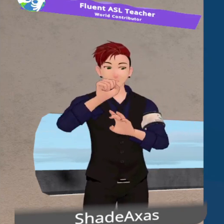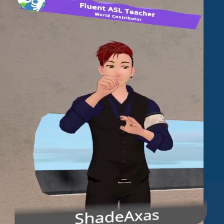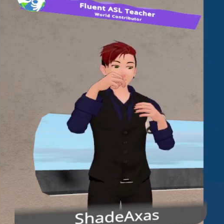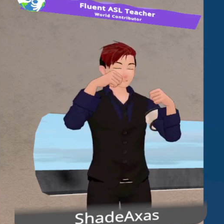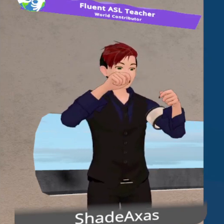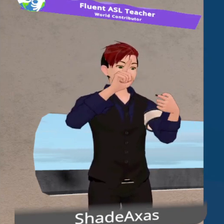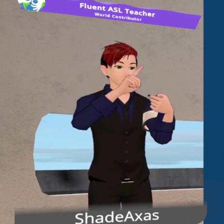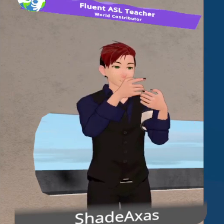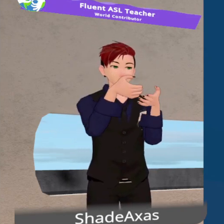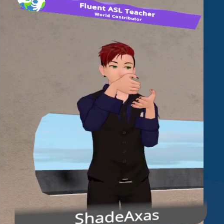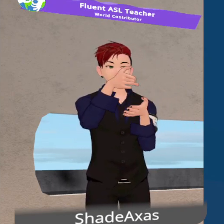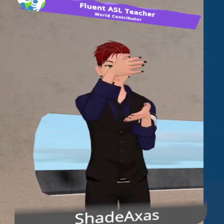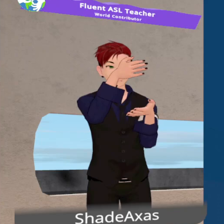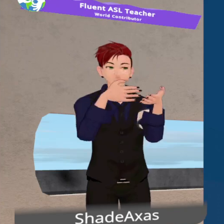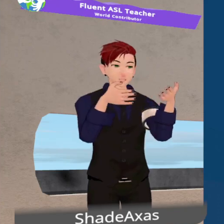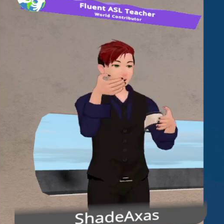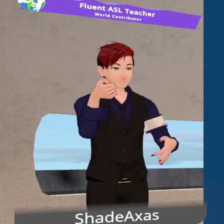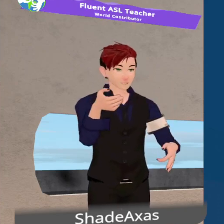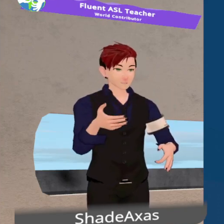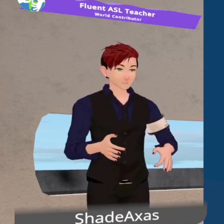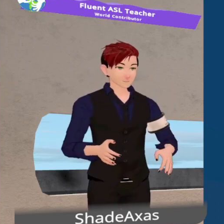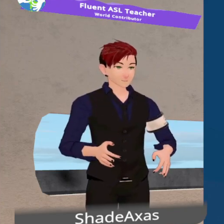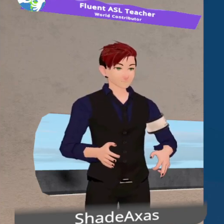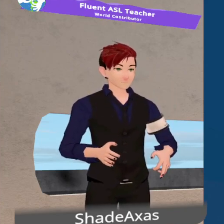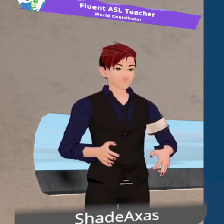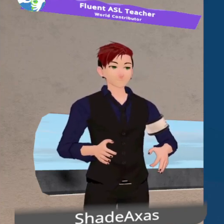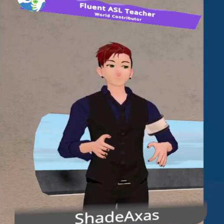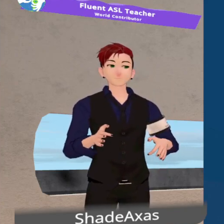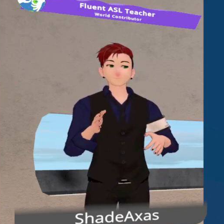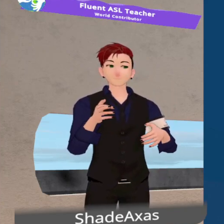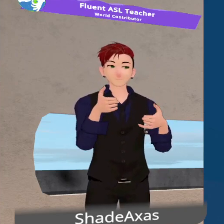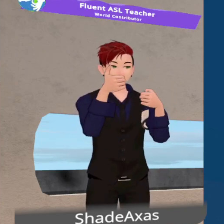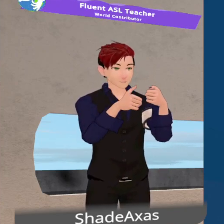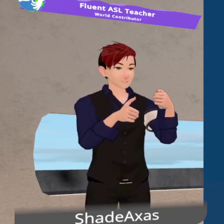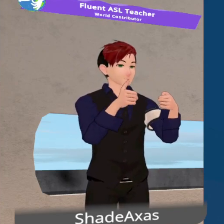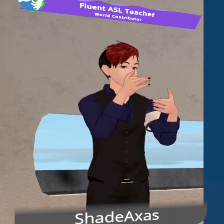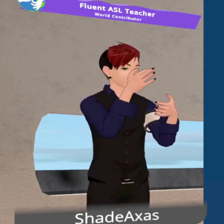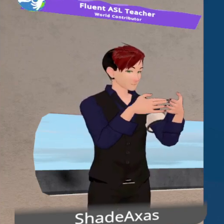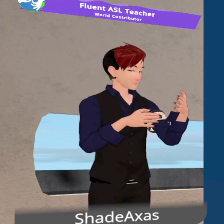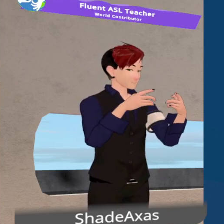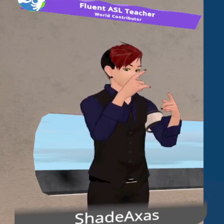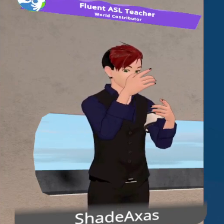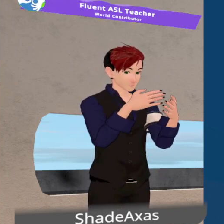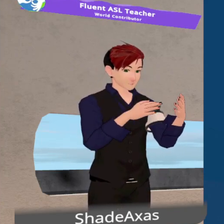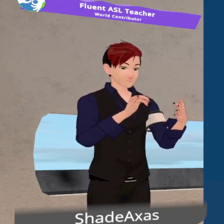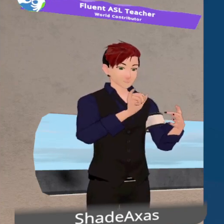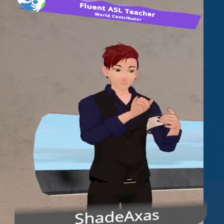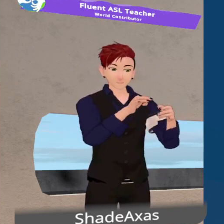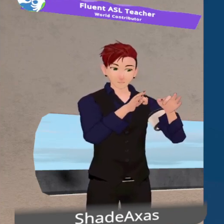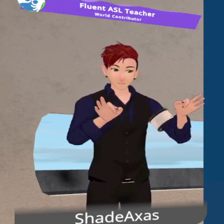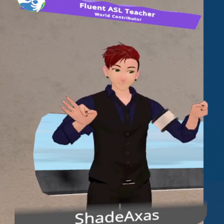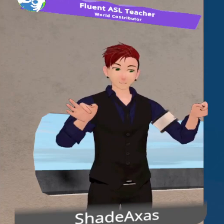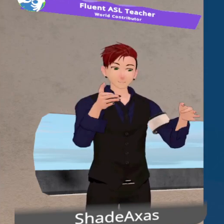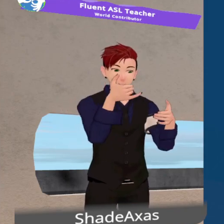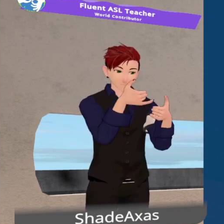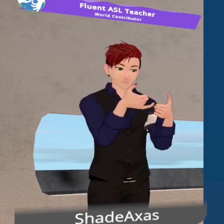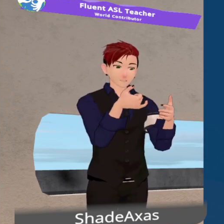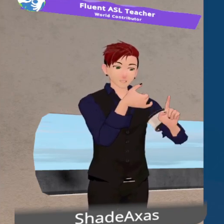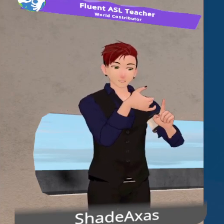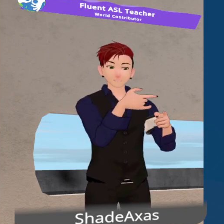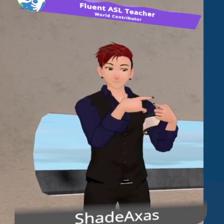going to the store to buy some milk. It's every single part of that